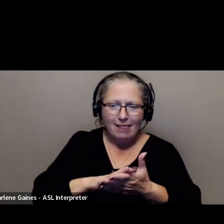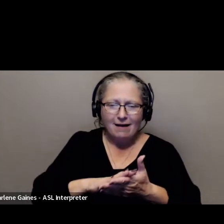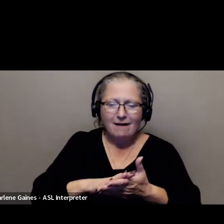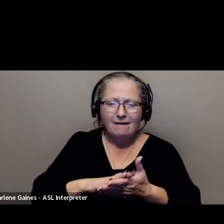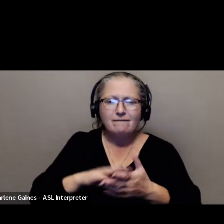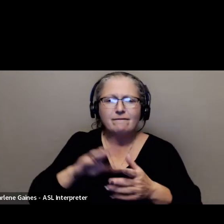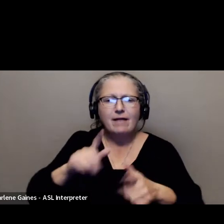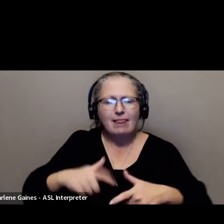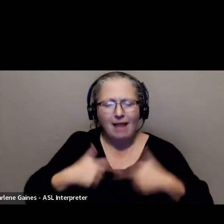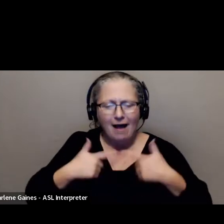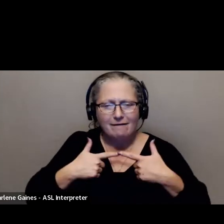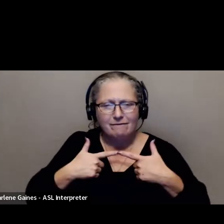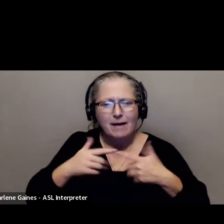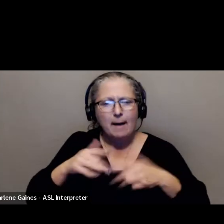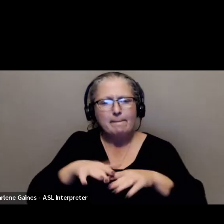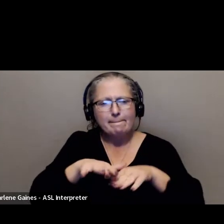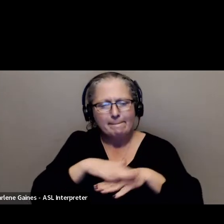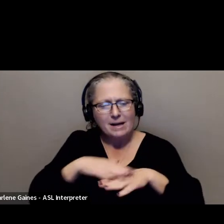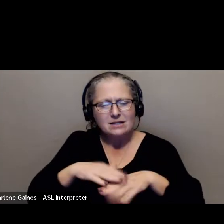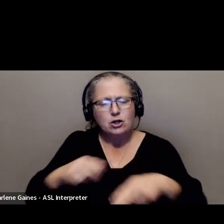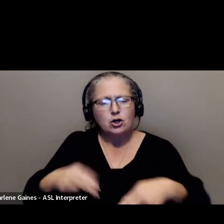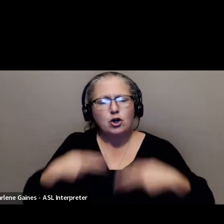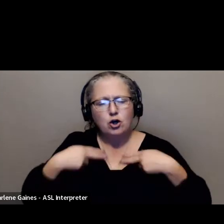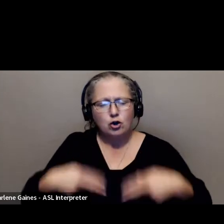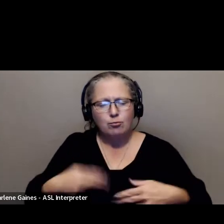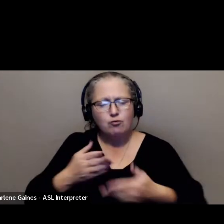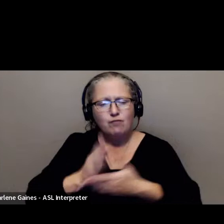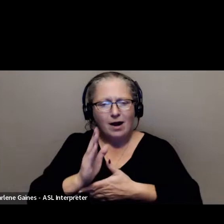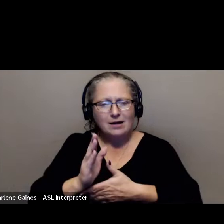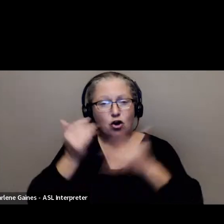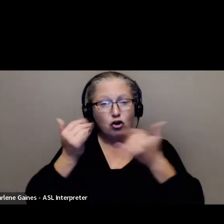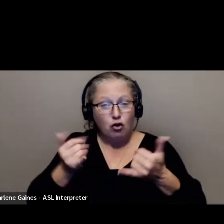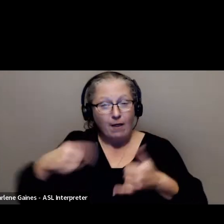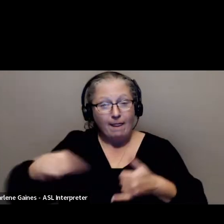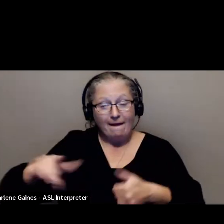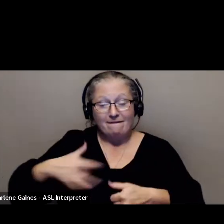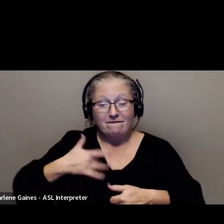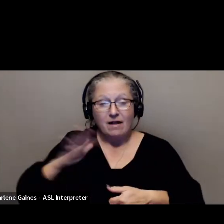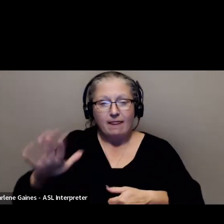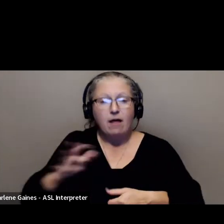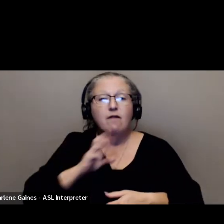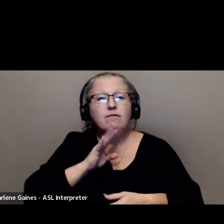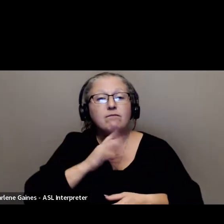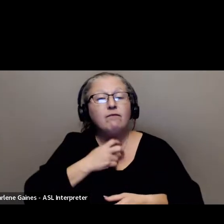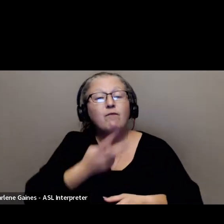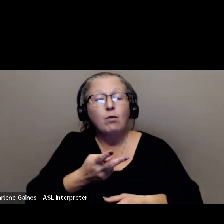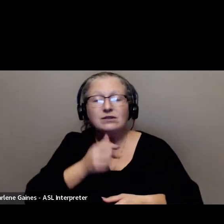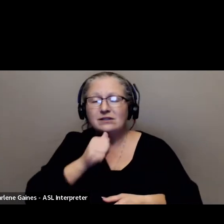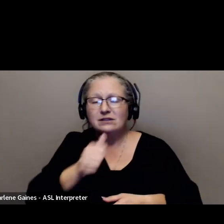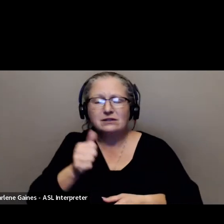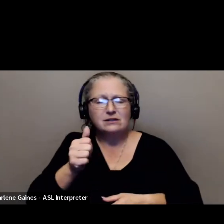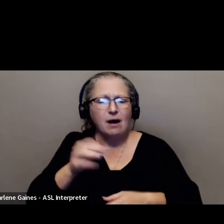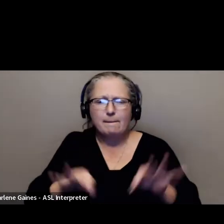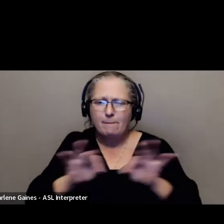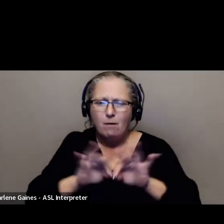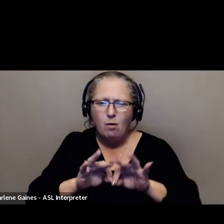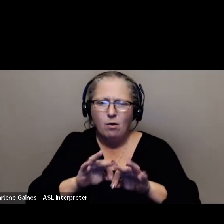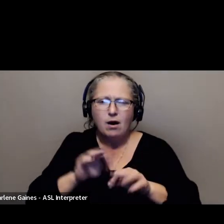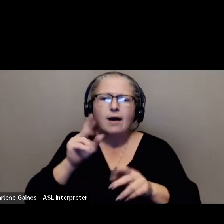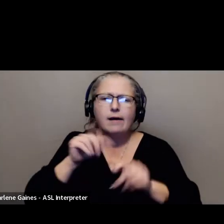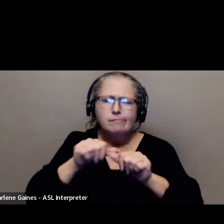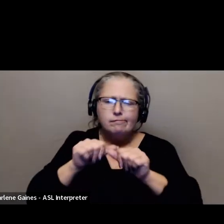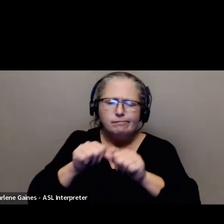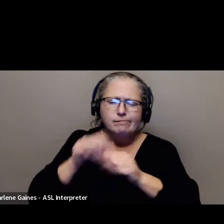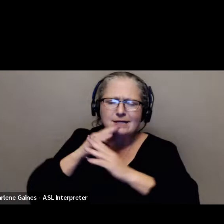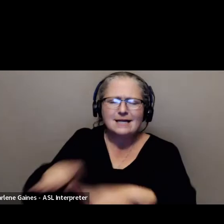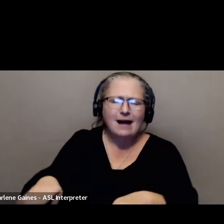of life and basic human rights. Currently, they feel that their voices do not matter and they are actively being silenced.